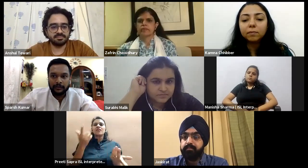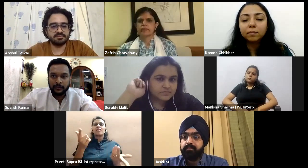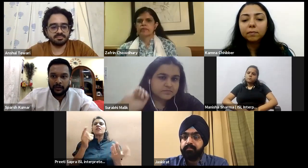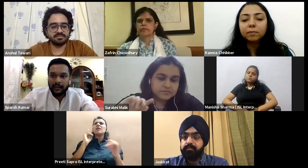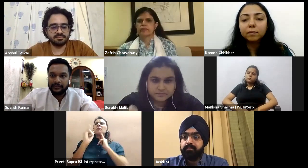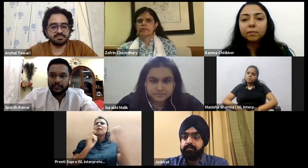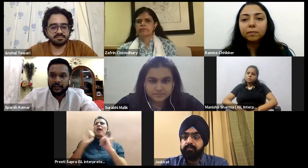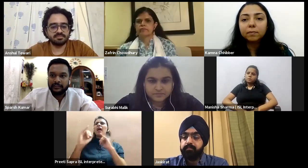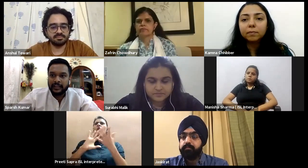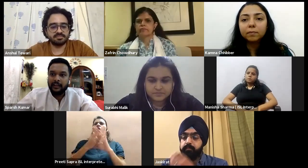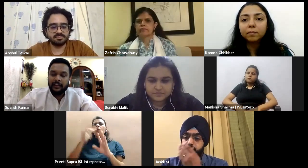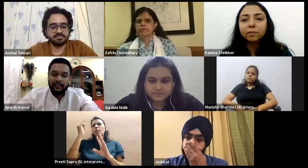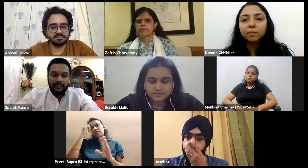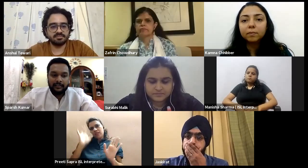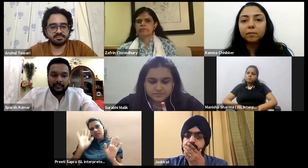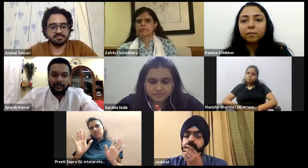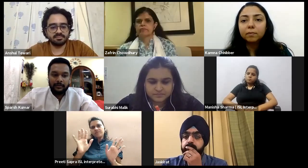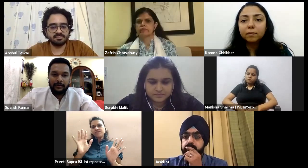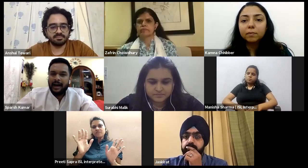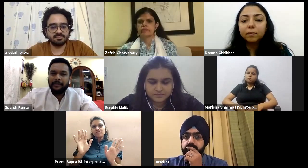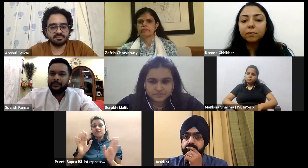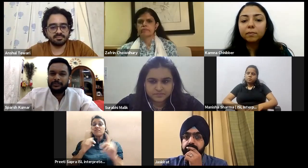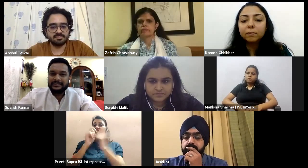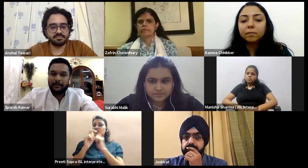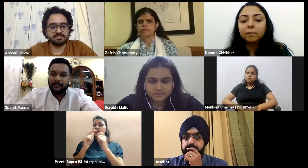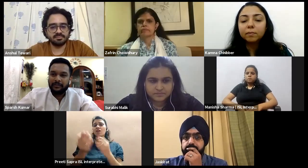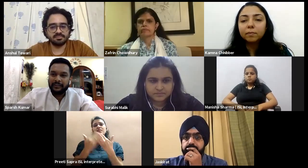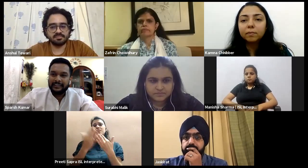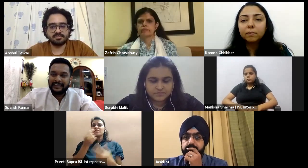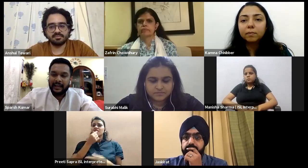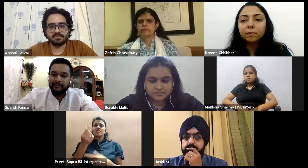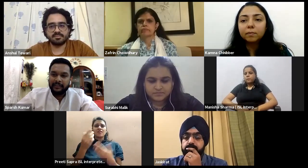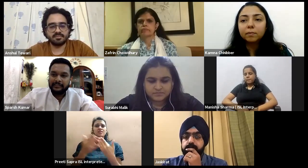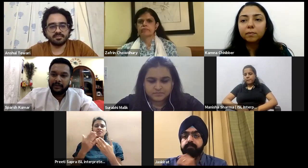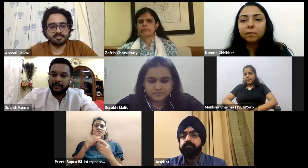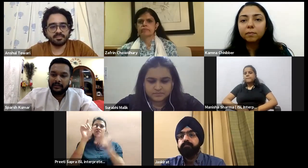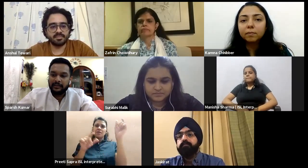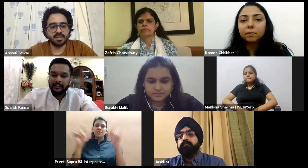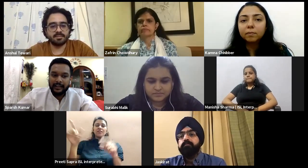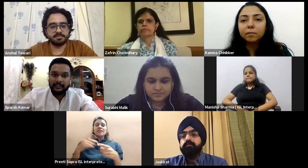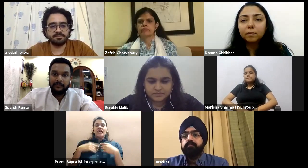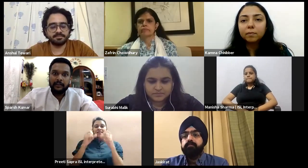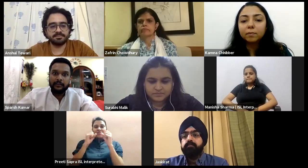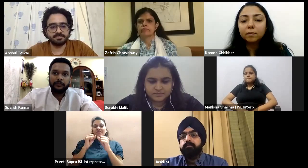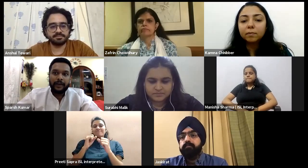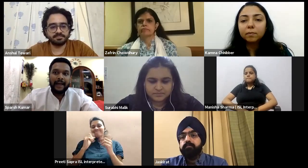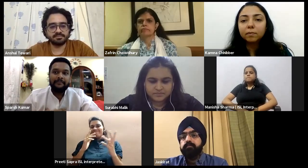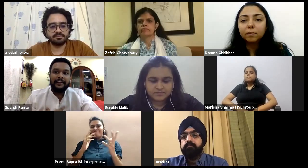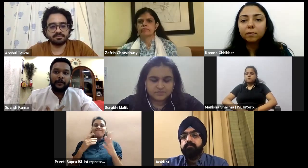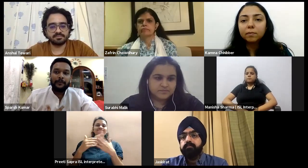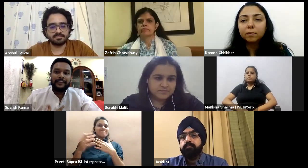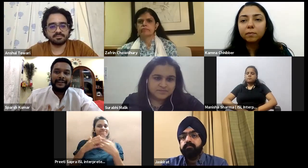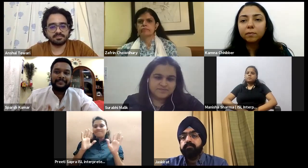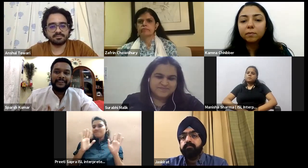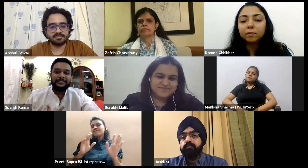on it also, as a general say. So I mean, those are just some of the difficulties that I faced, but it's fun. I